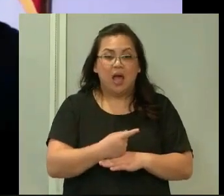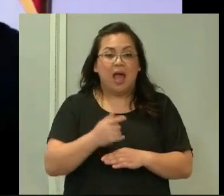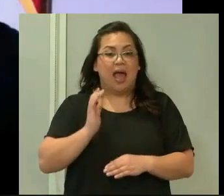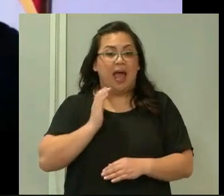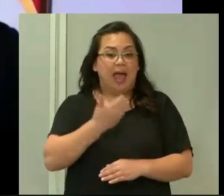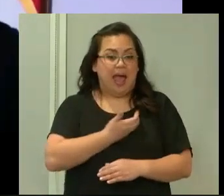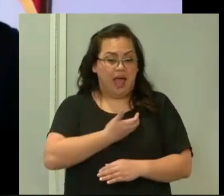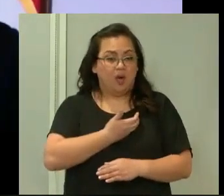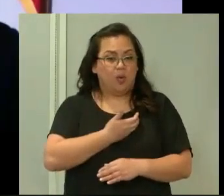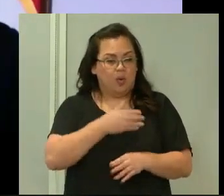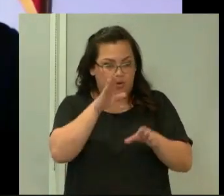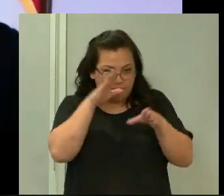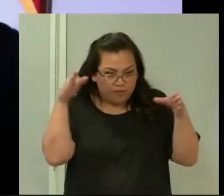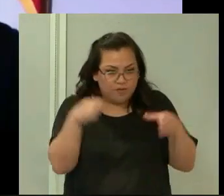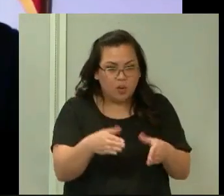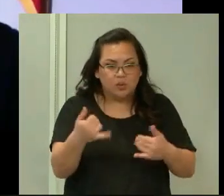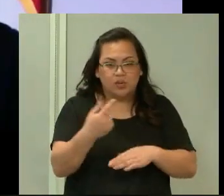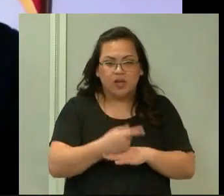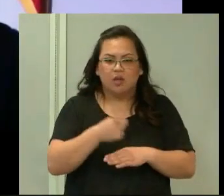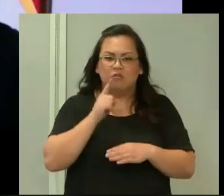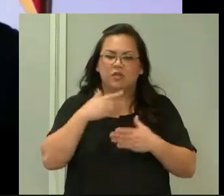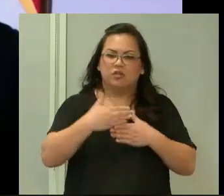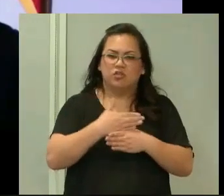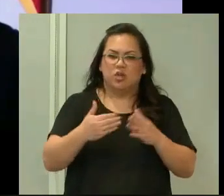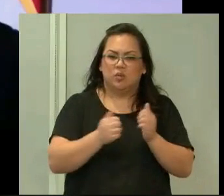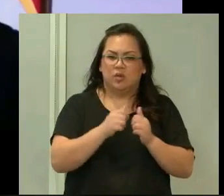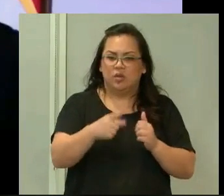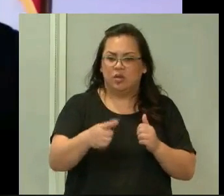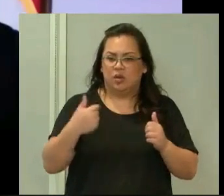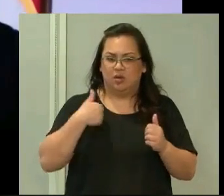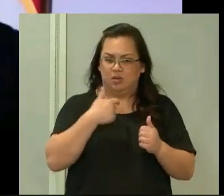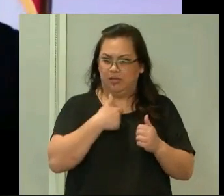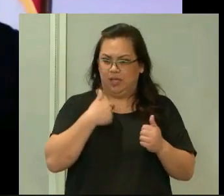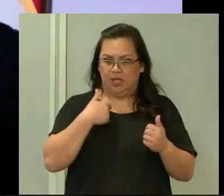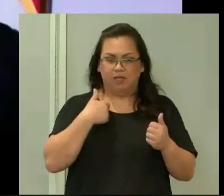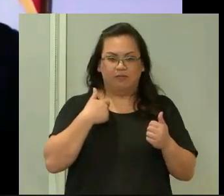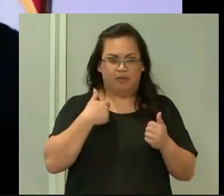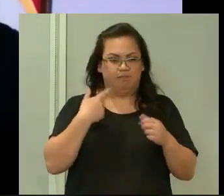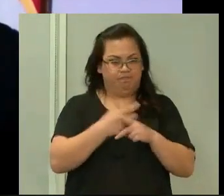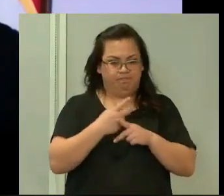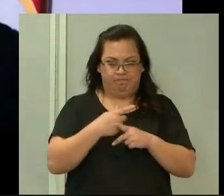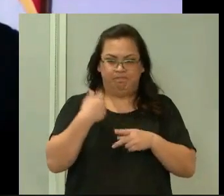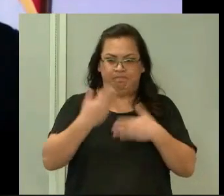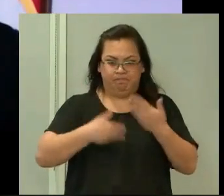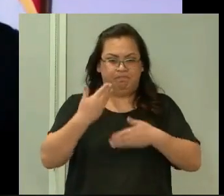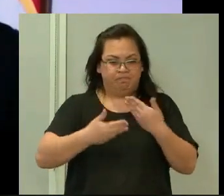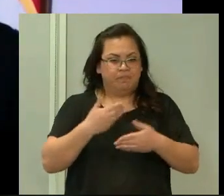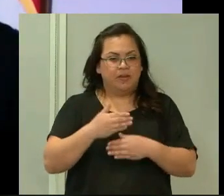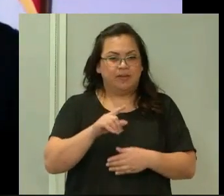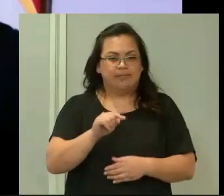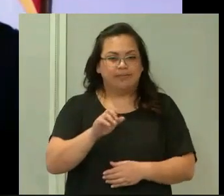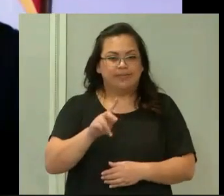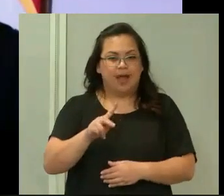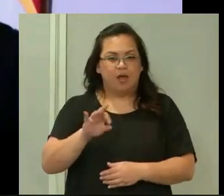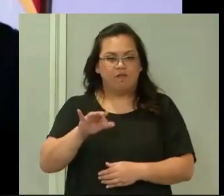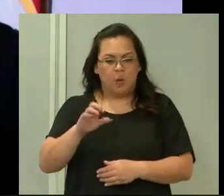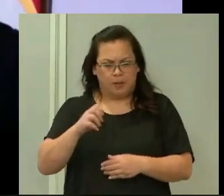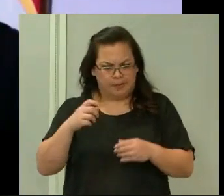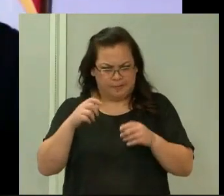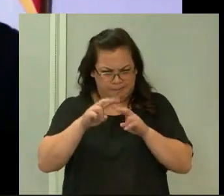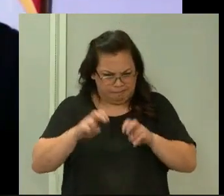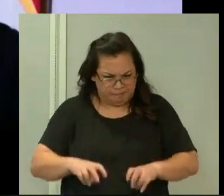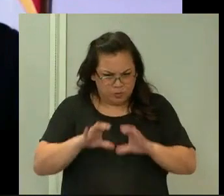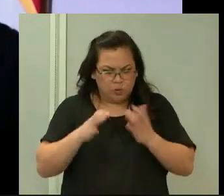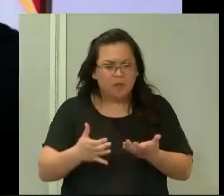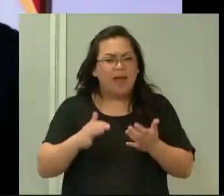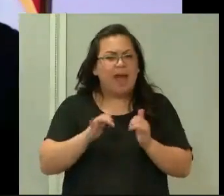Our focus today is to share with you what we have been learning in our task force on how to